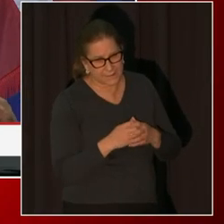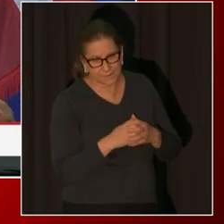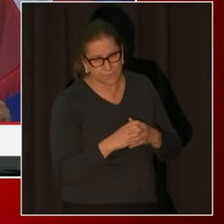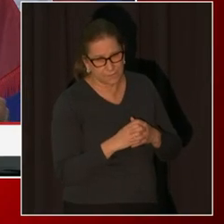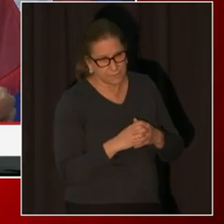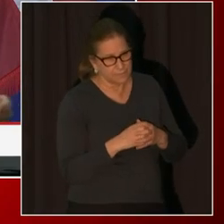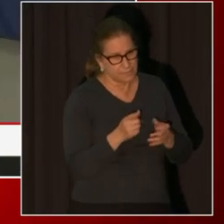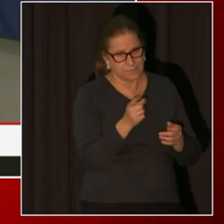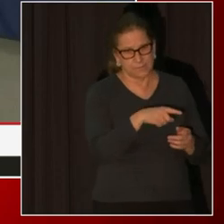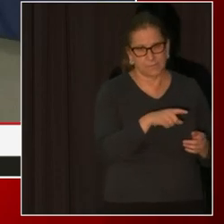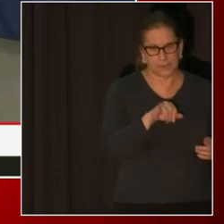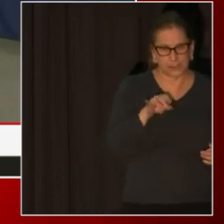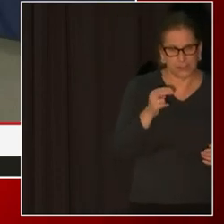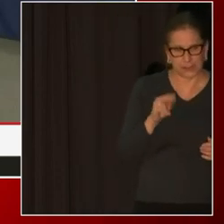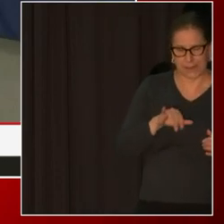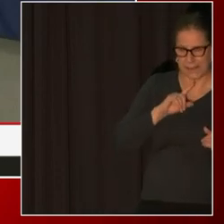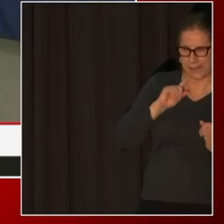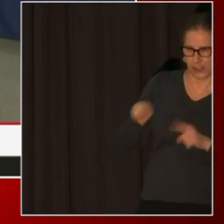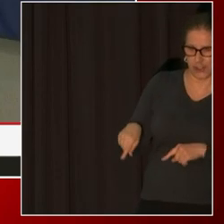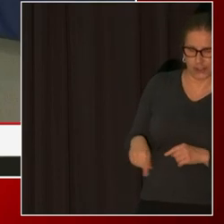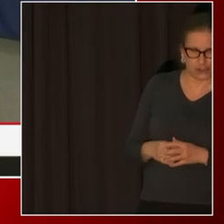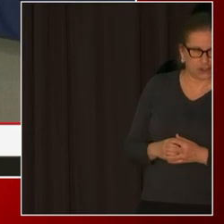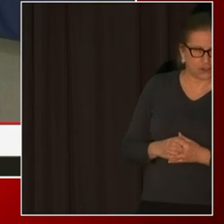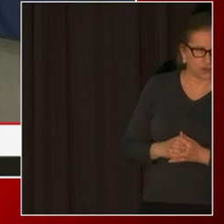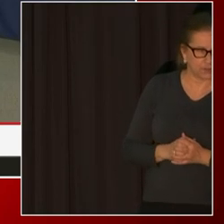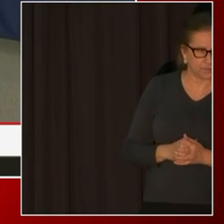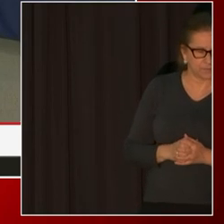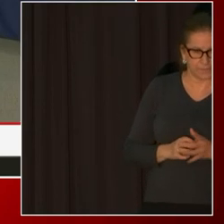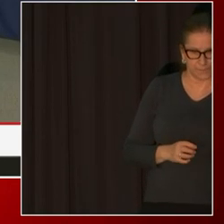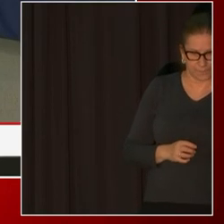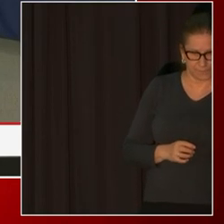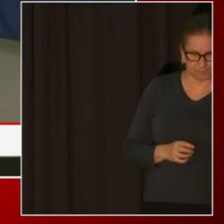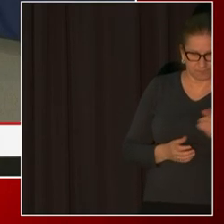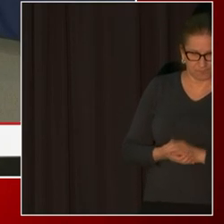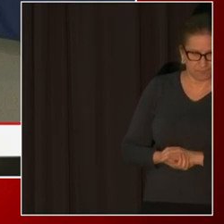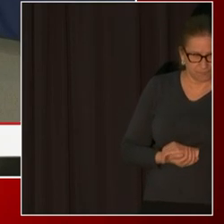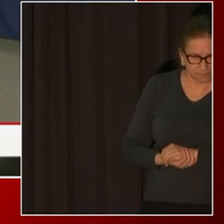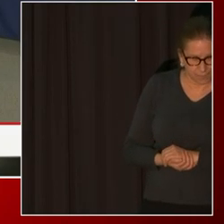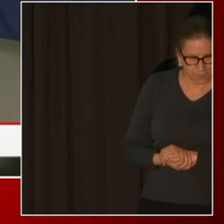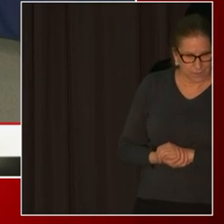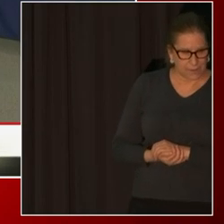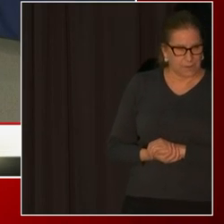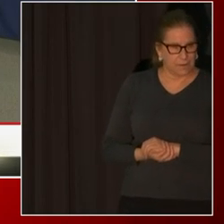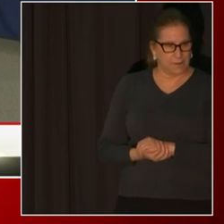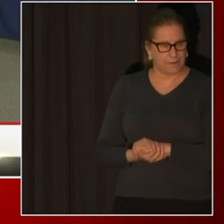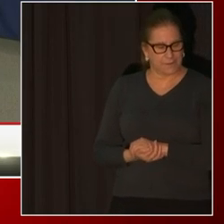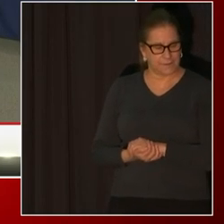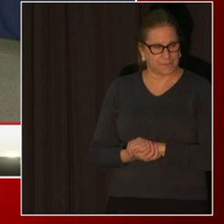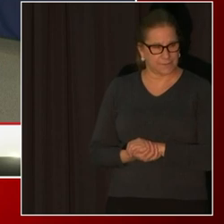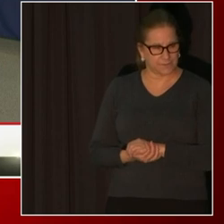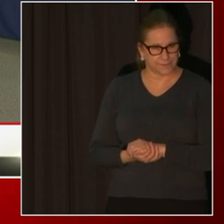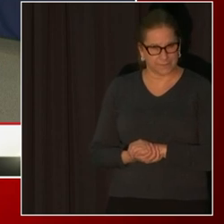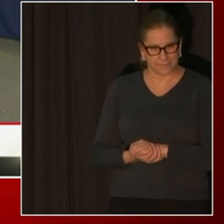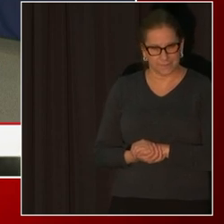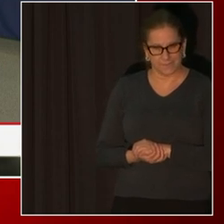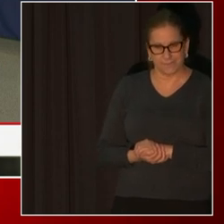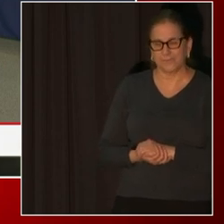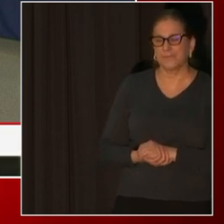know. Yes, there is a reduction in the thank you. There's a reduction in